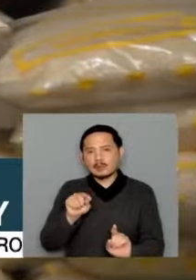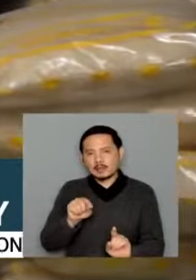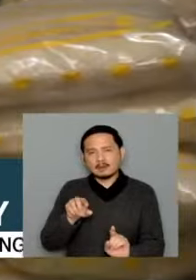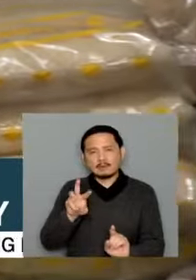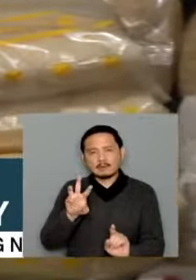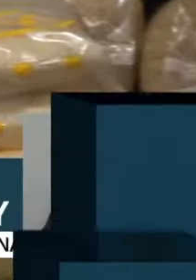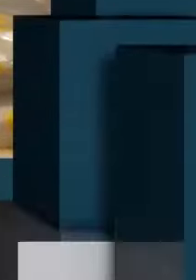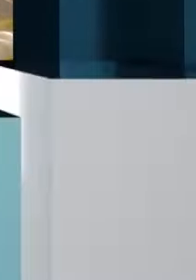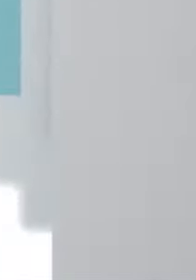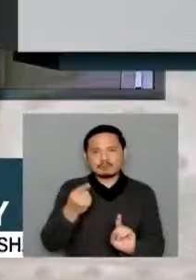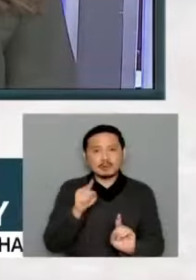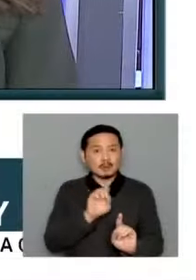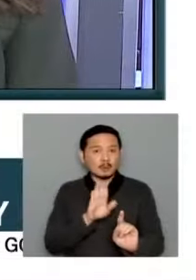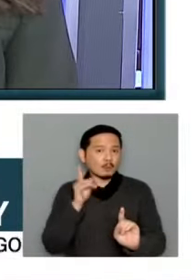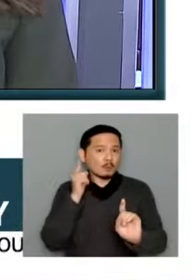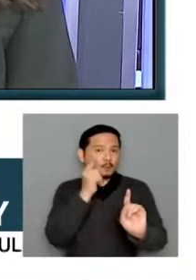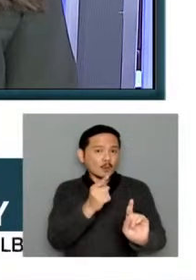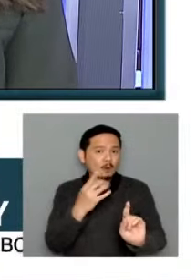goal.